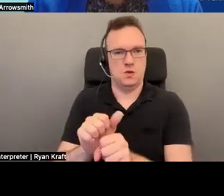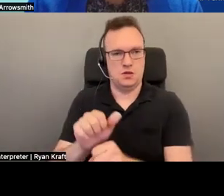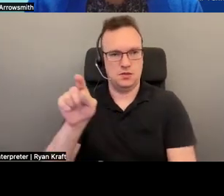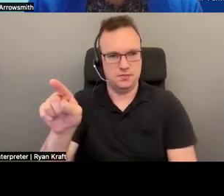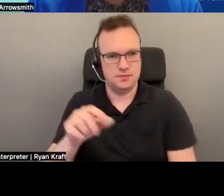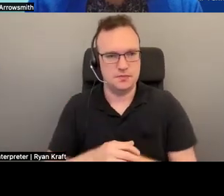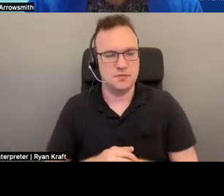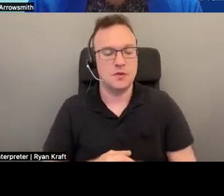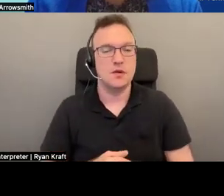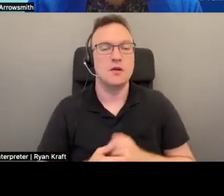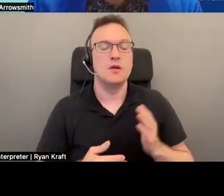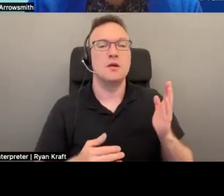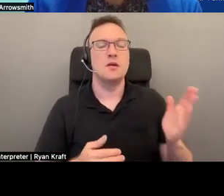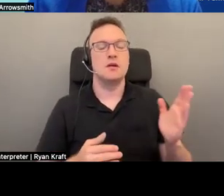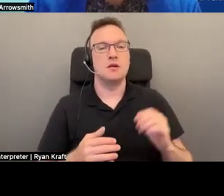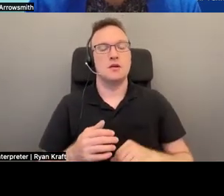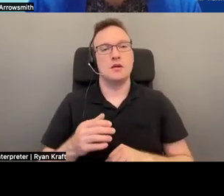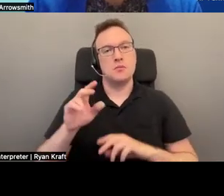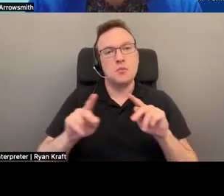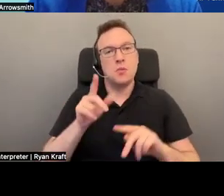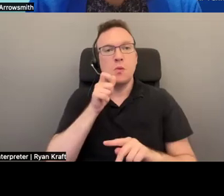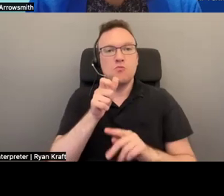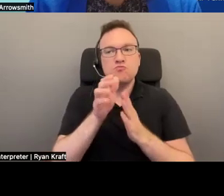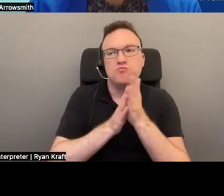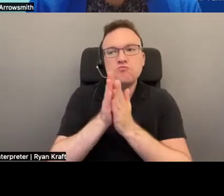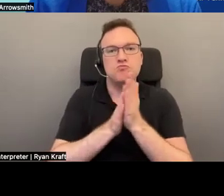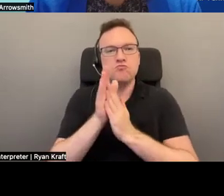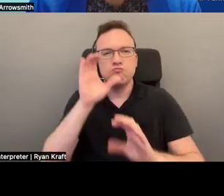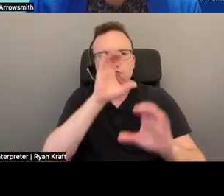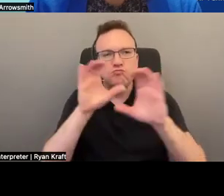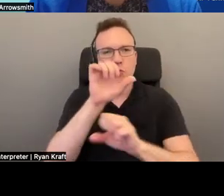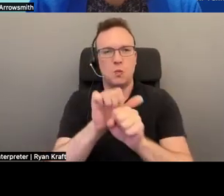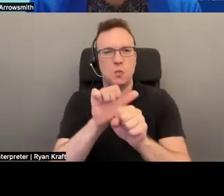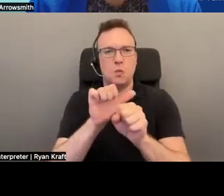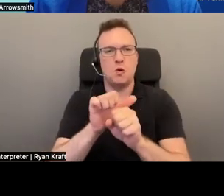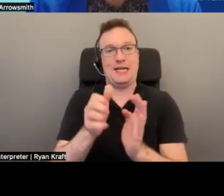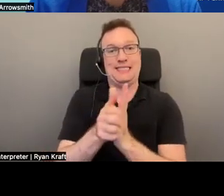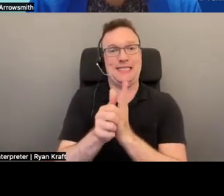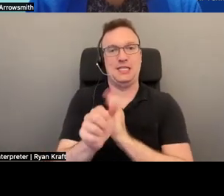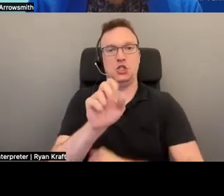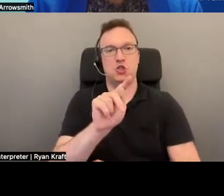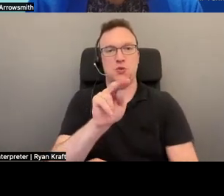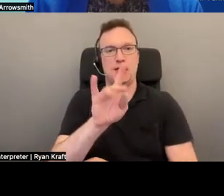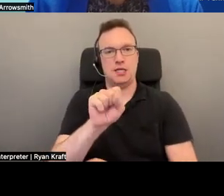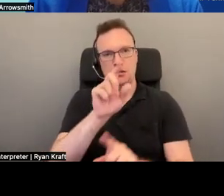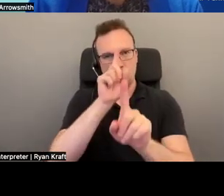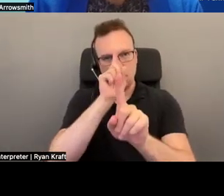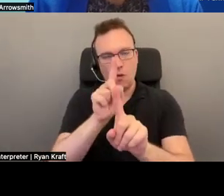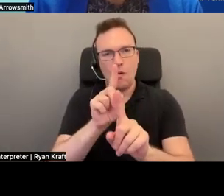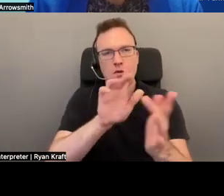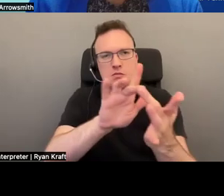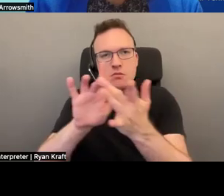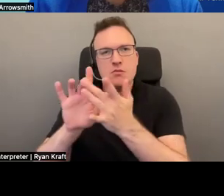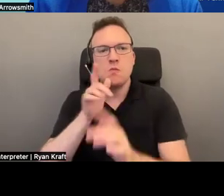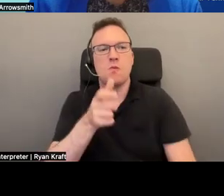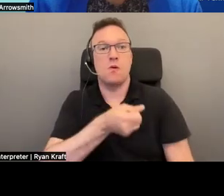for individuals who are interested in pursuing careers in the skilled trades, we're trying to reach out to employers